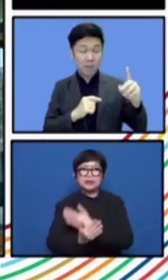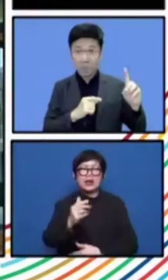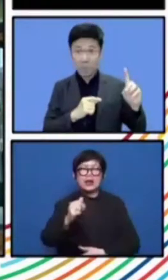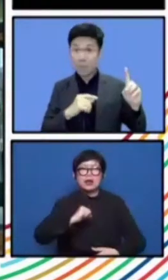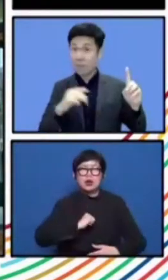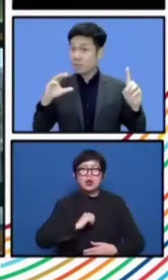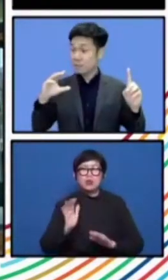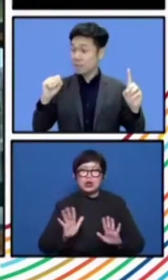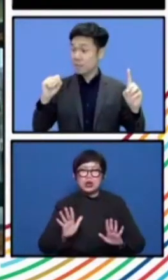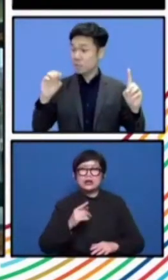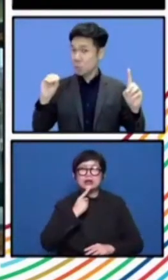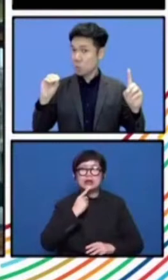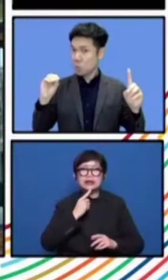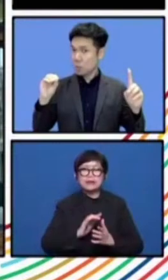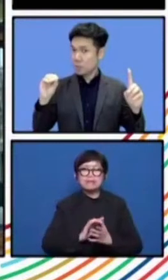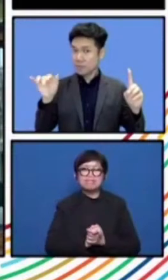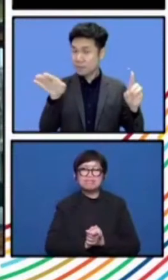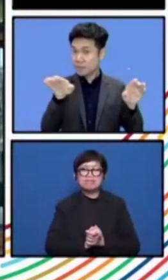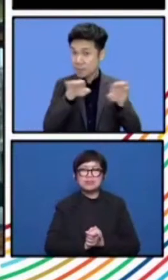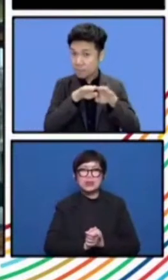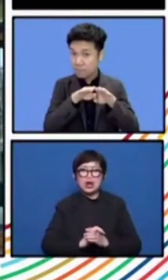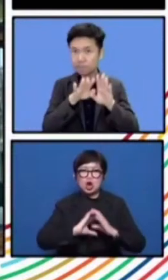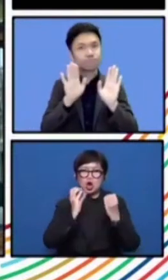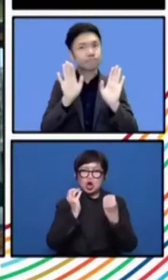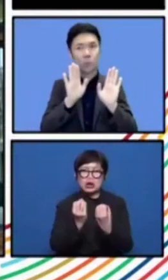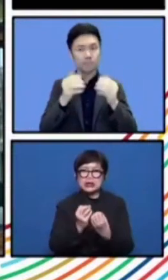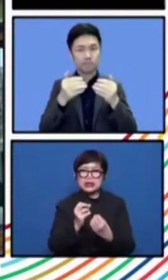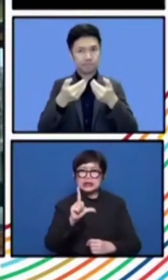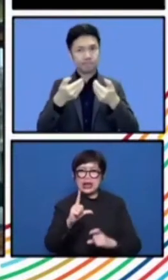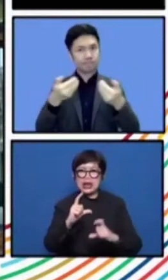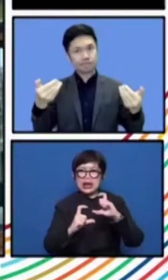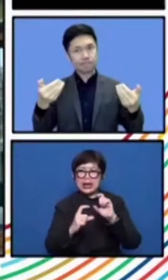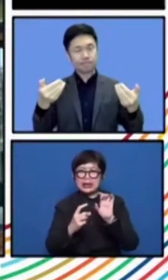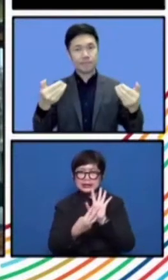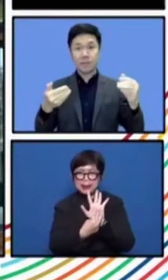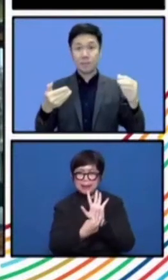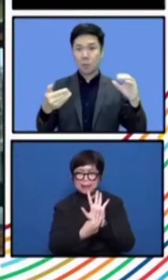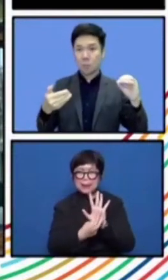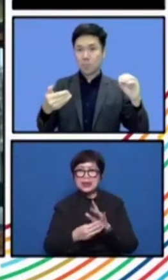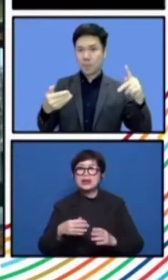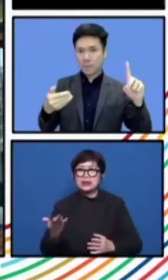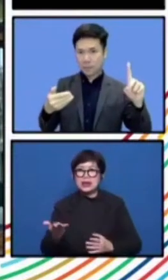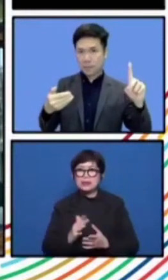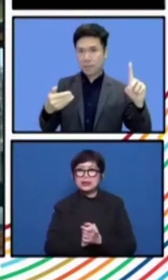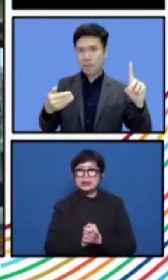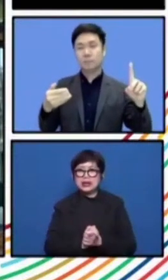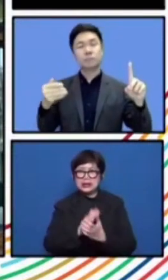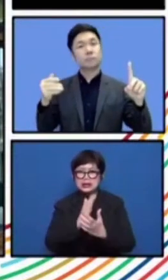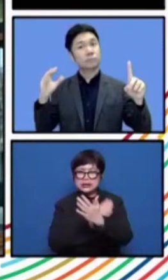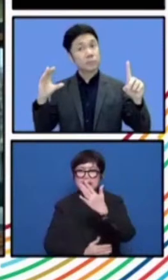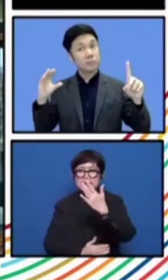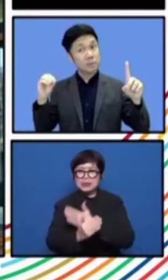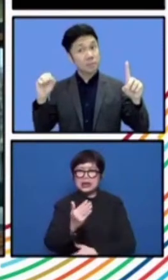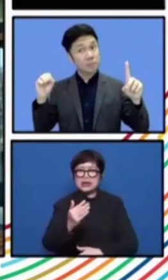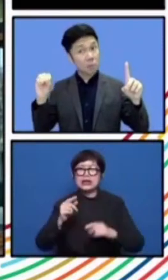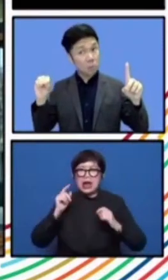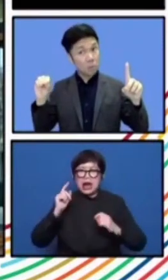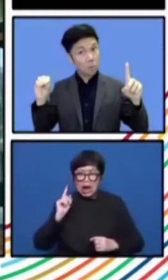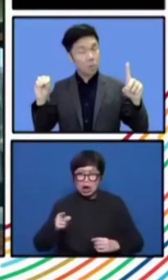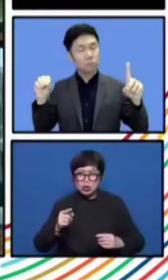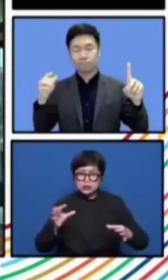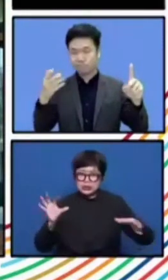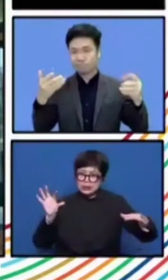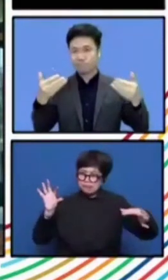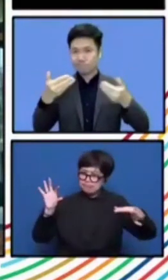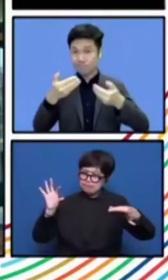so this organization uh need uh to be harmonized through the